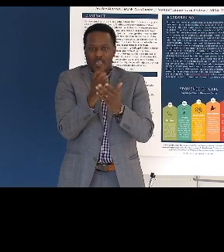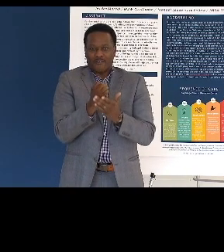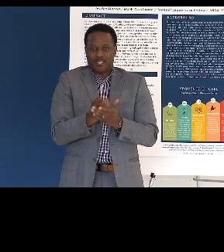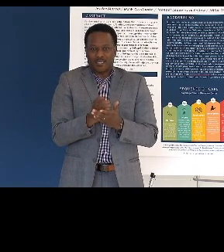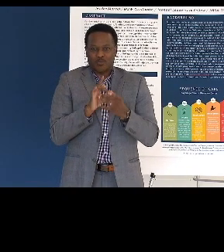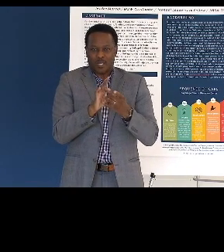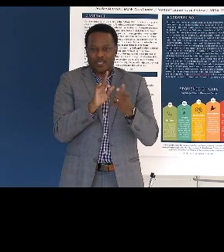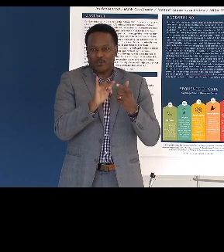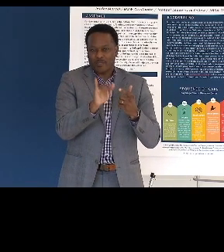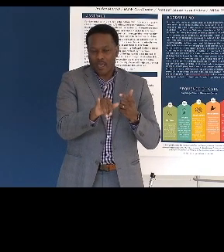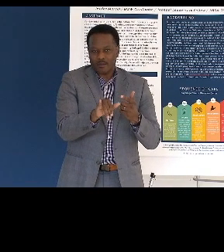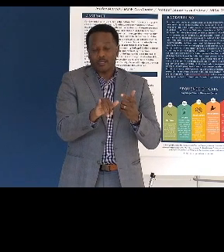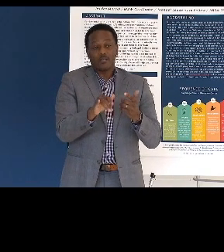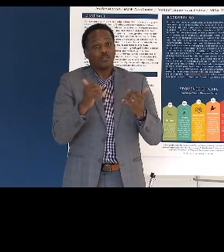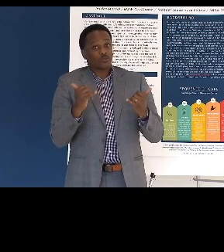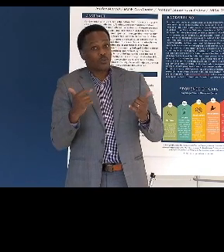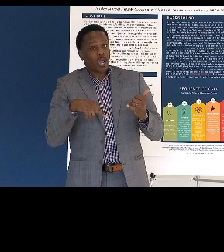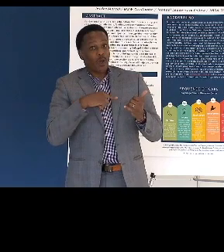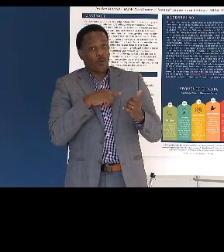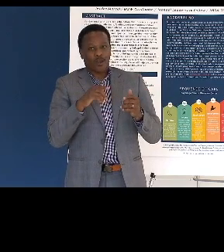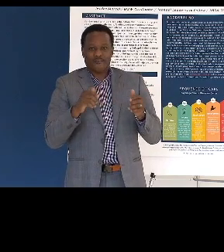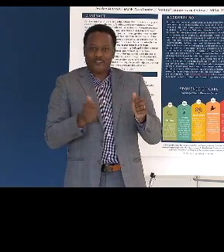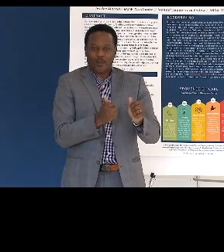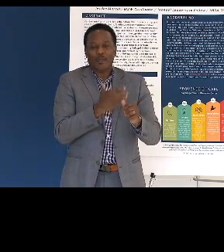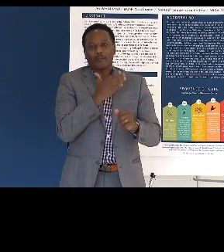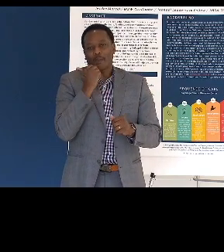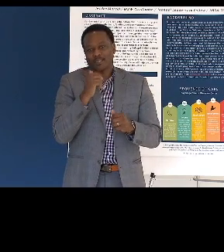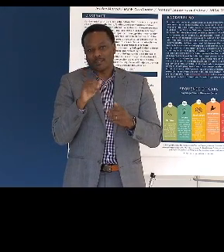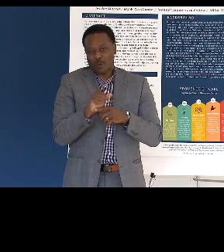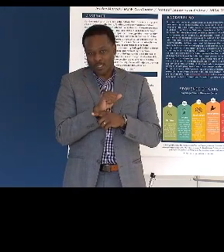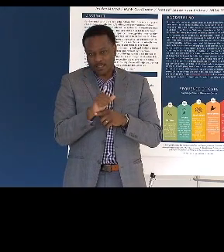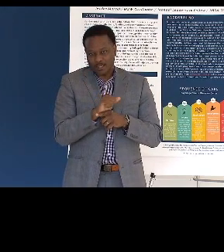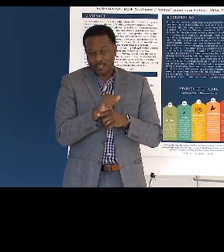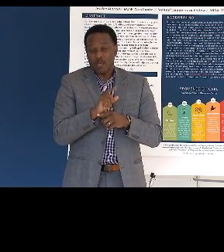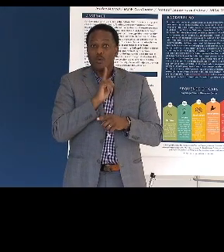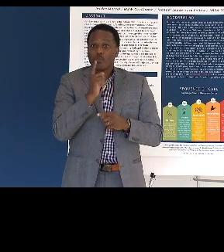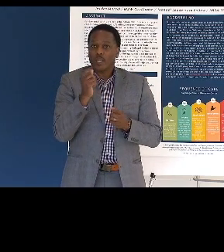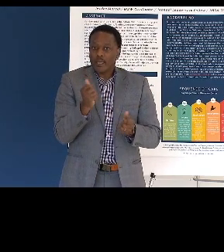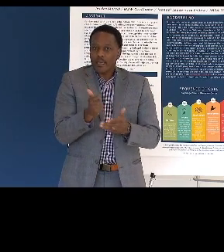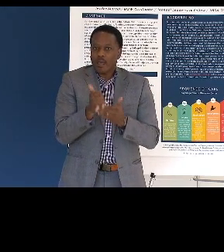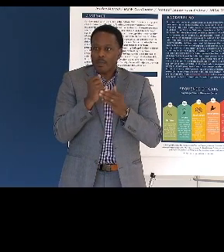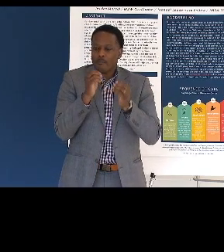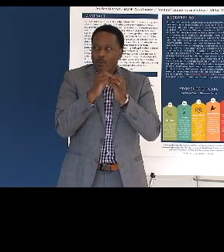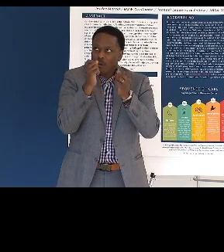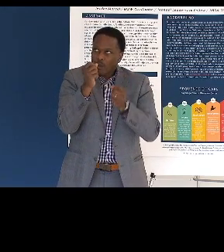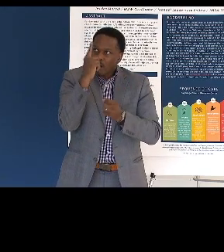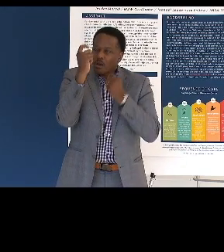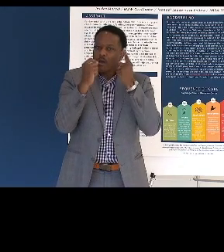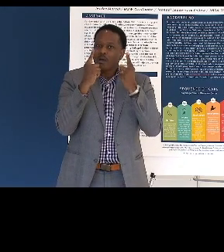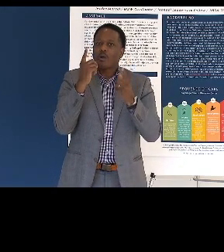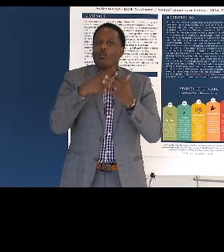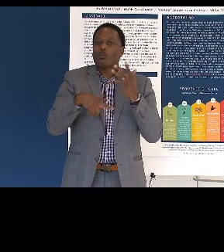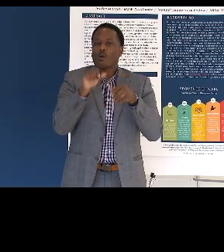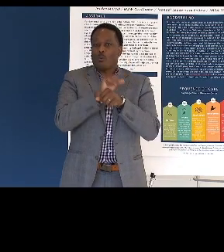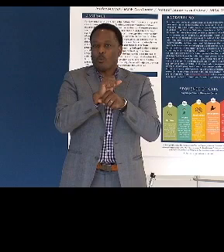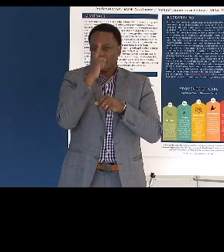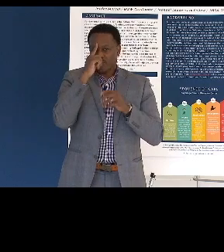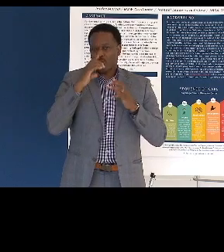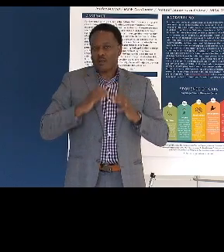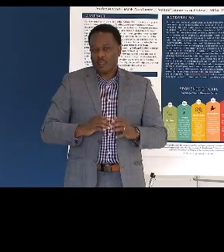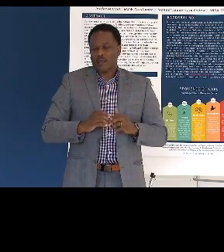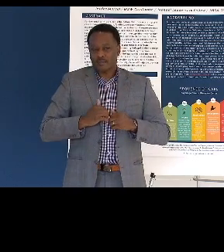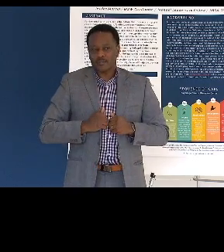we're following best practices and really growing our understanding of what works for clients.